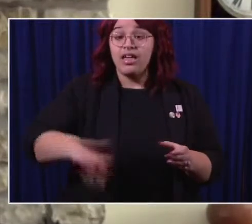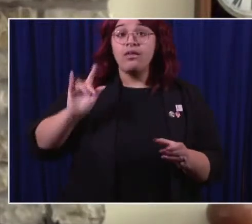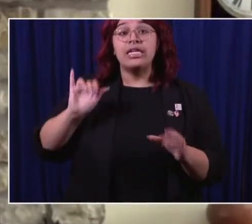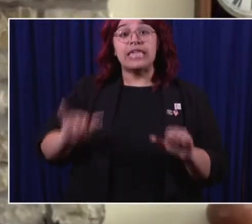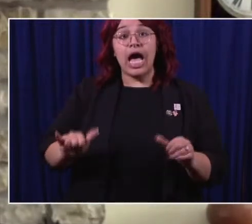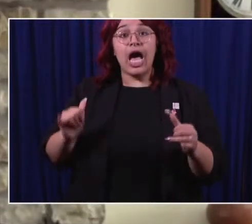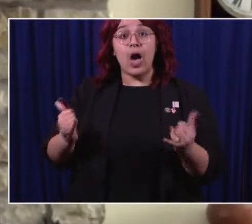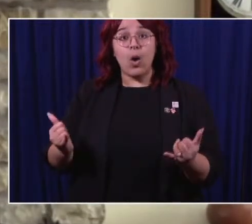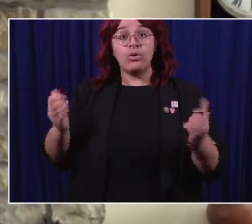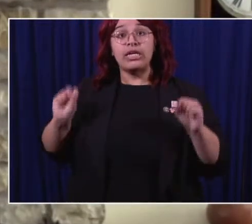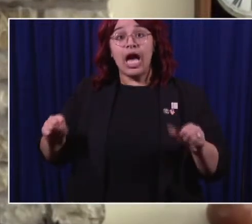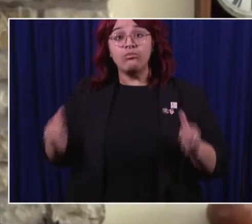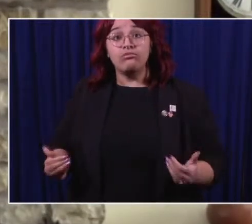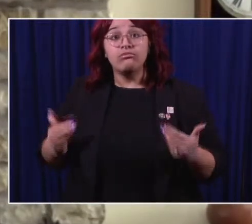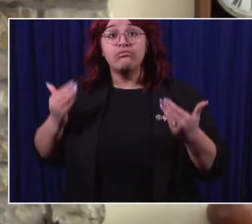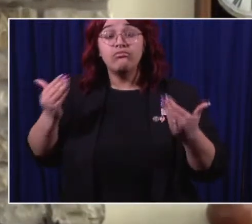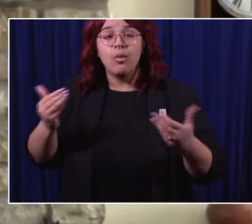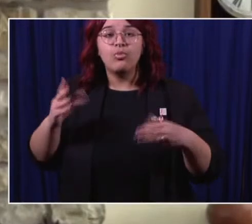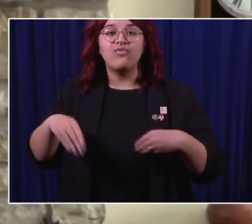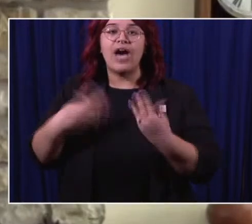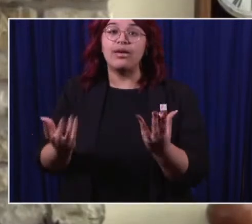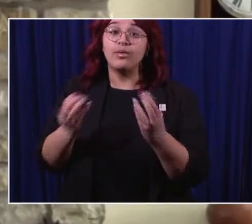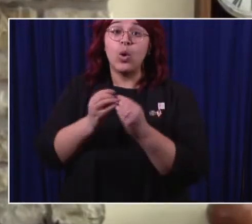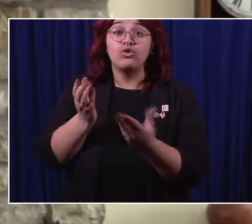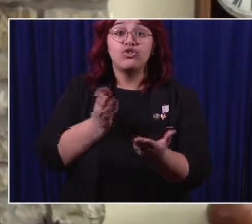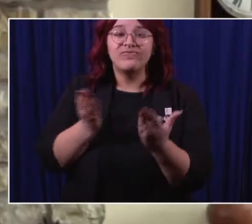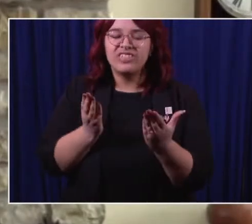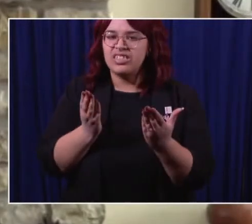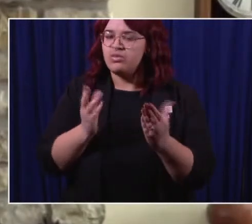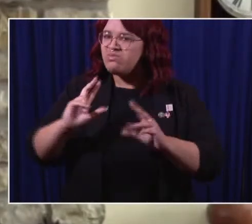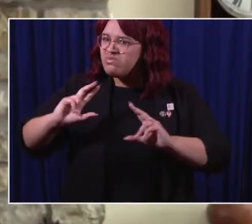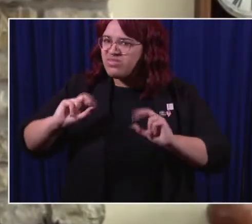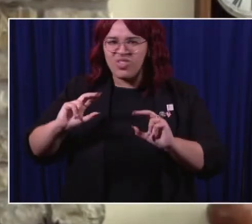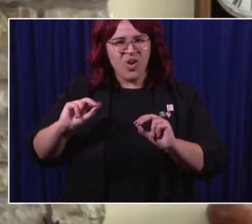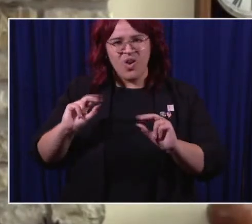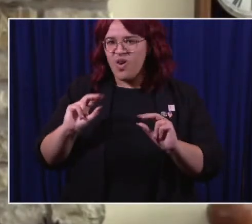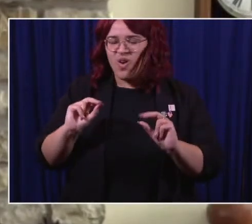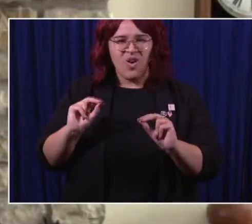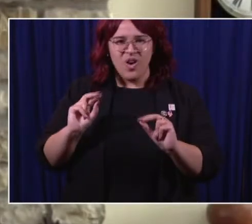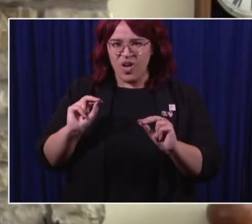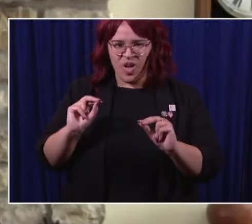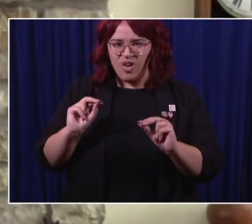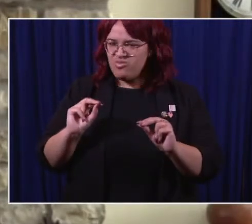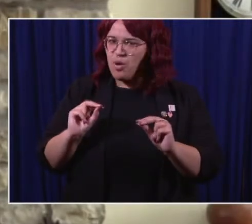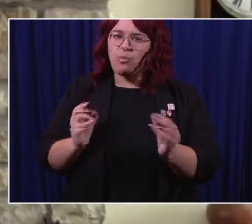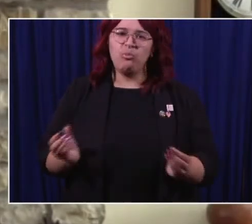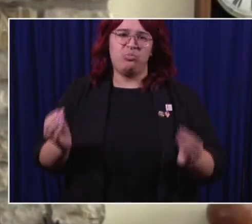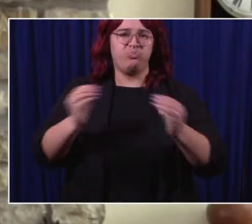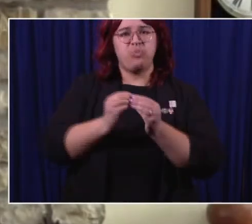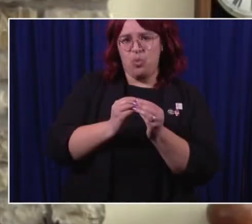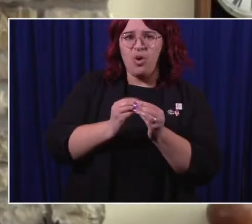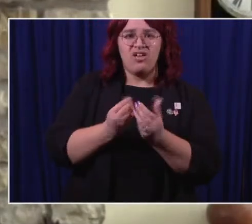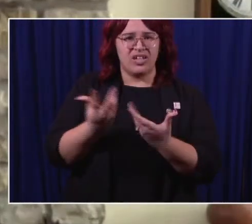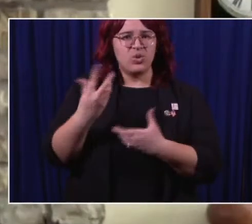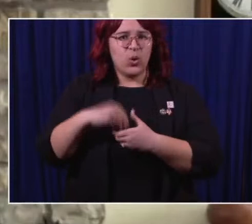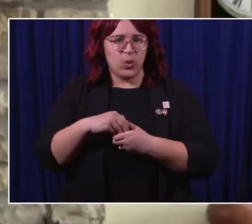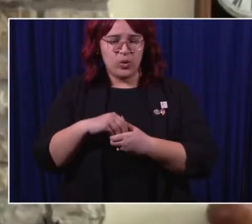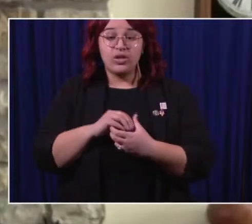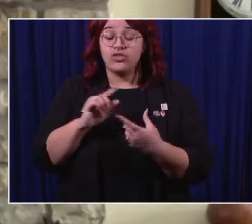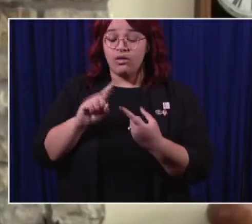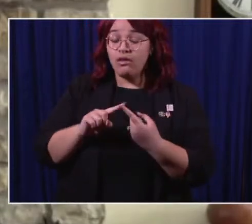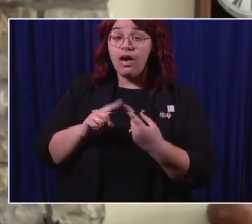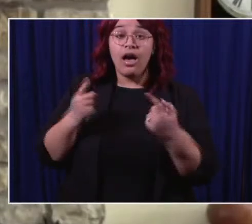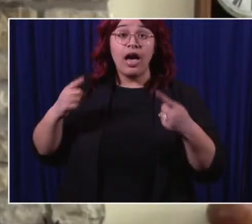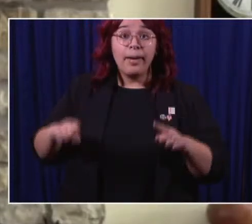for end-of-life situations. Rather, compassionate care visitations are special visits in which a family